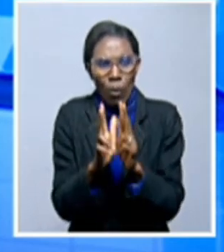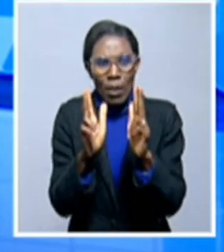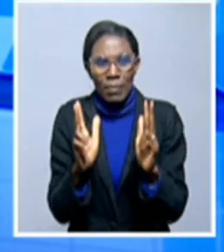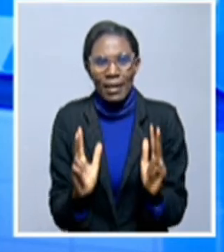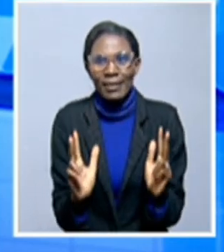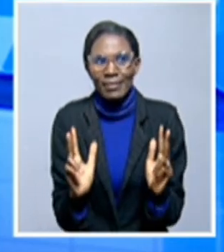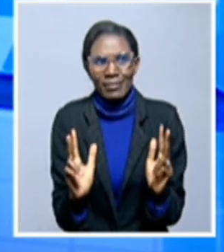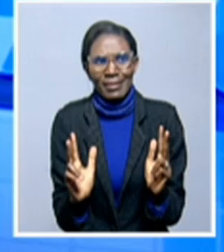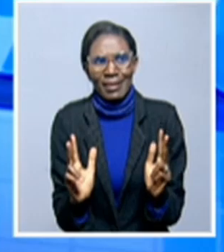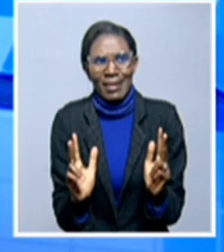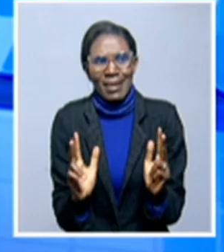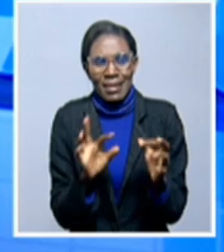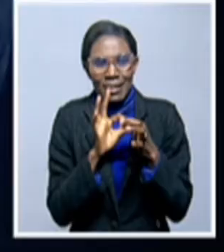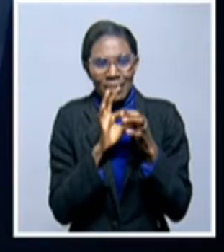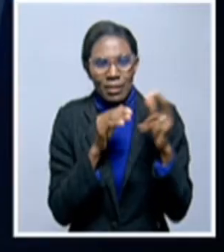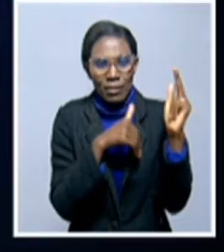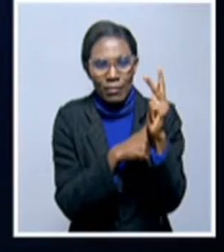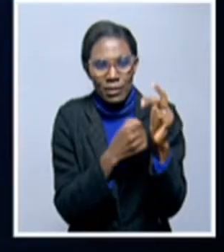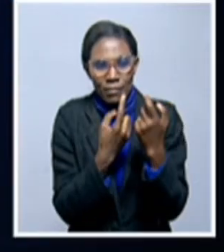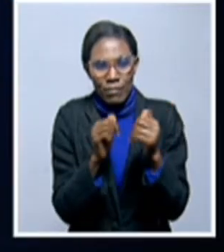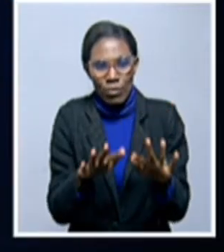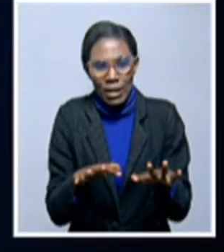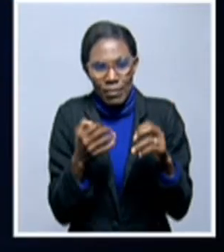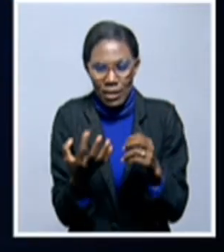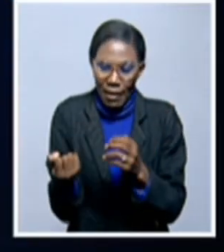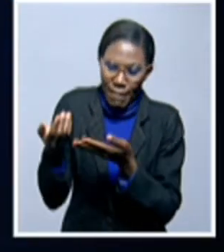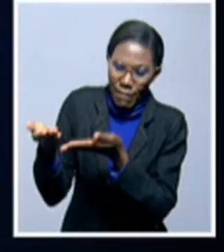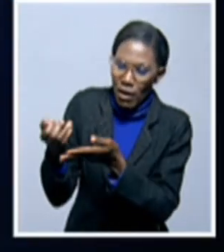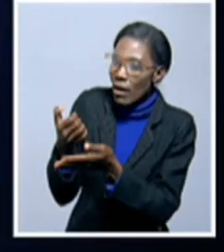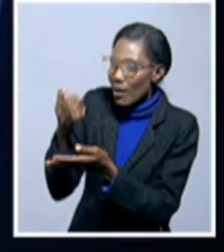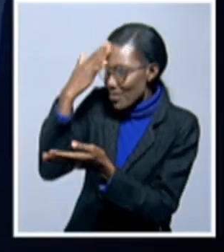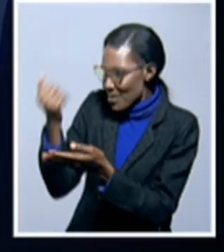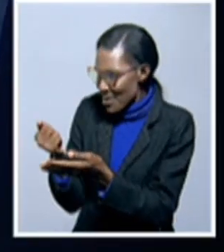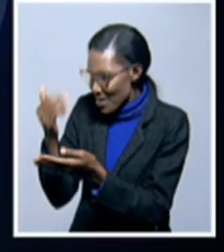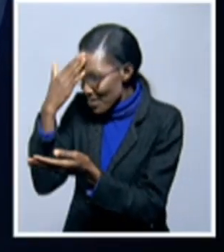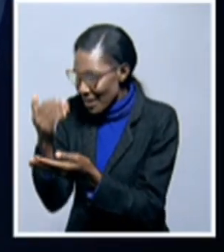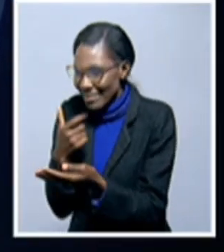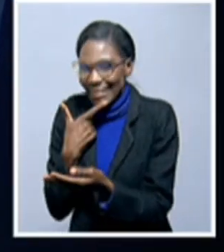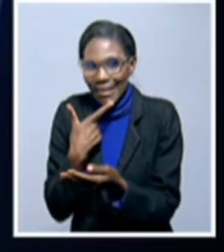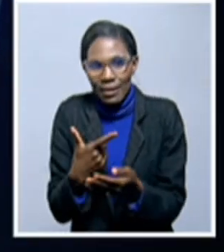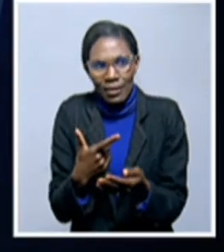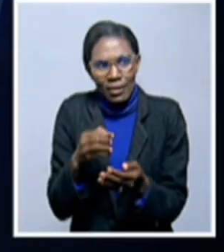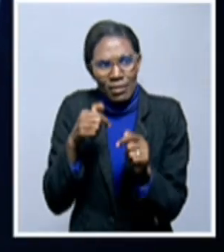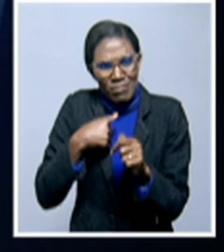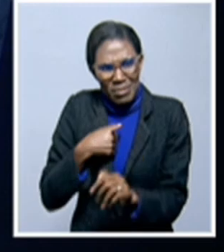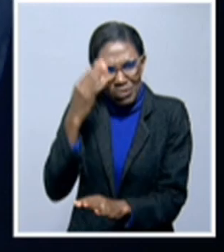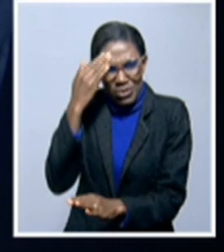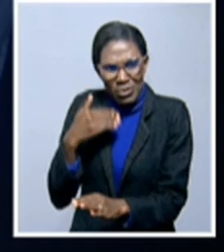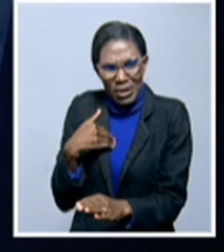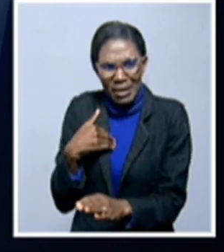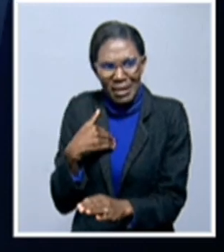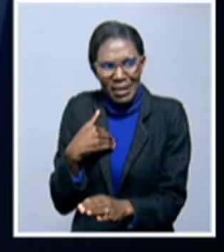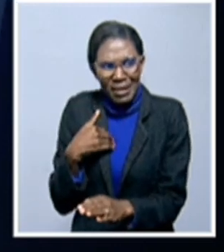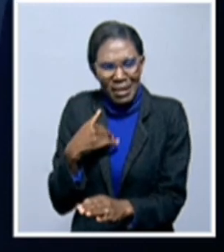Parliament. Good afternoon to you. Good afternoon, and thank you for having me in the studio. I didn't know that, is